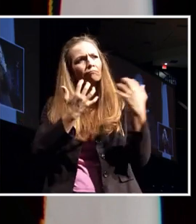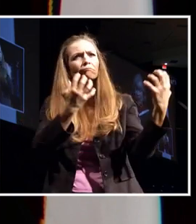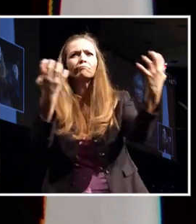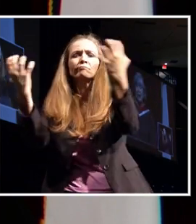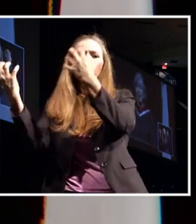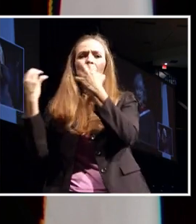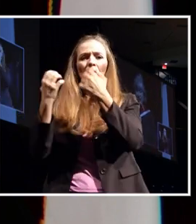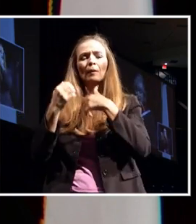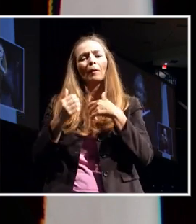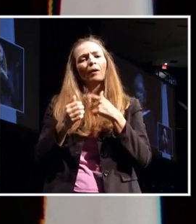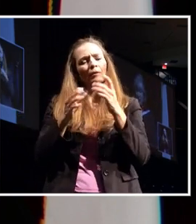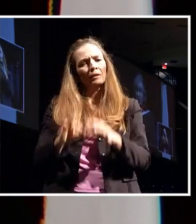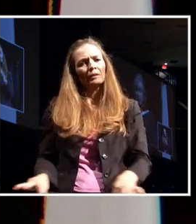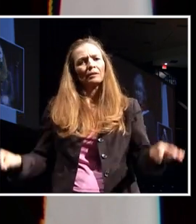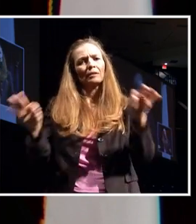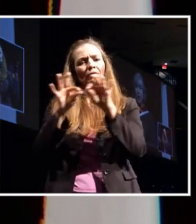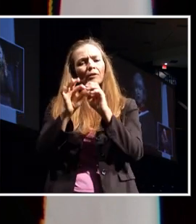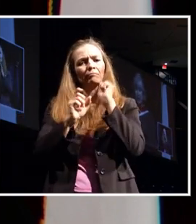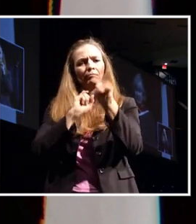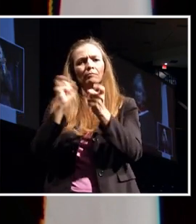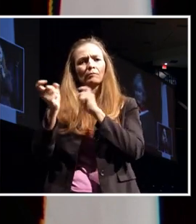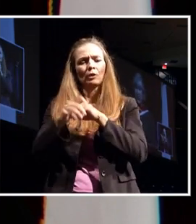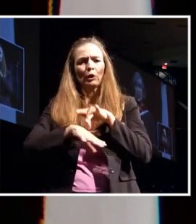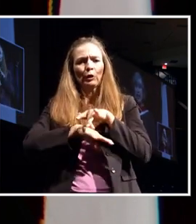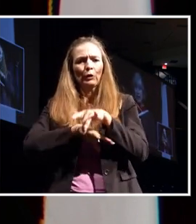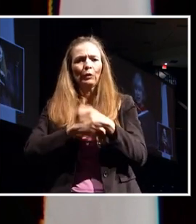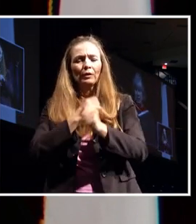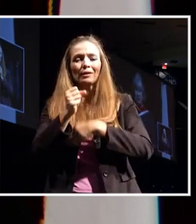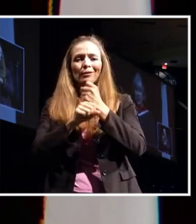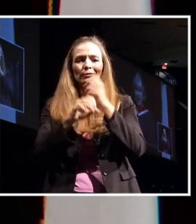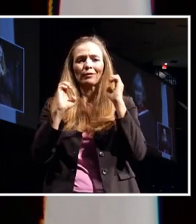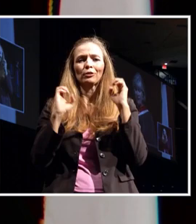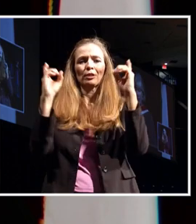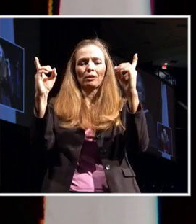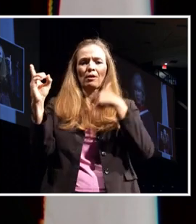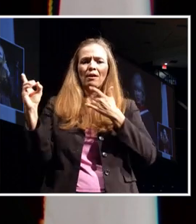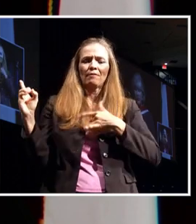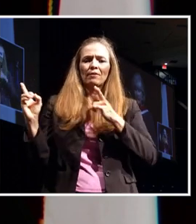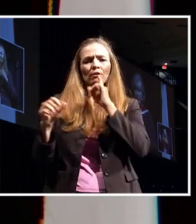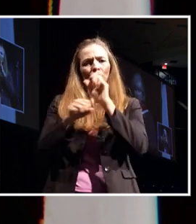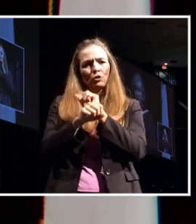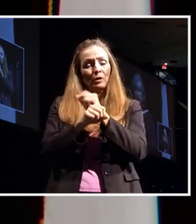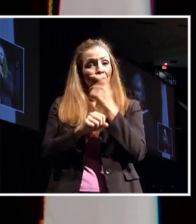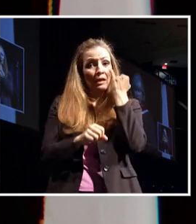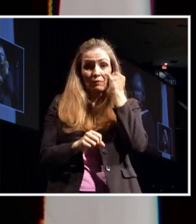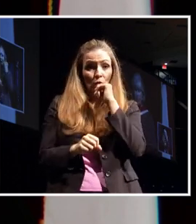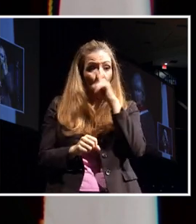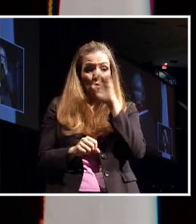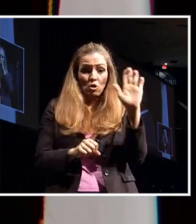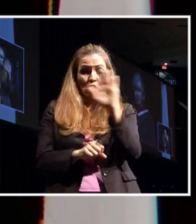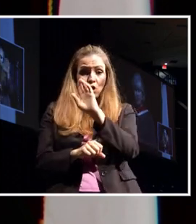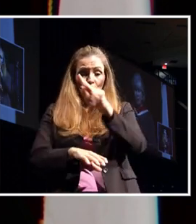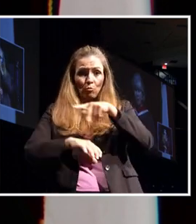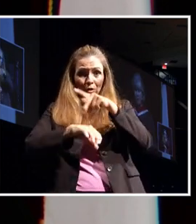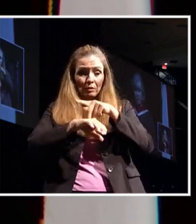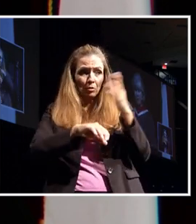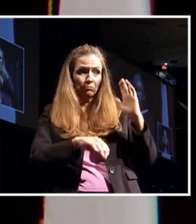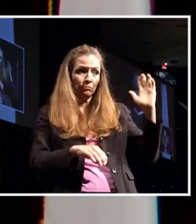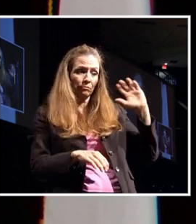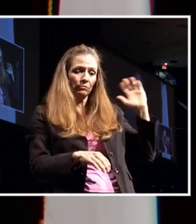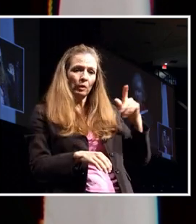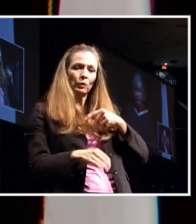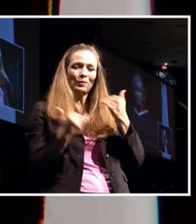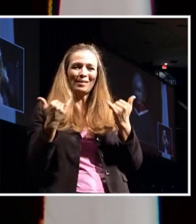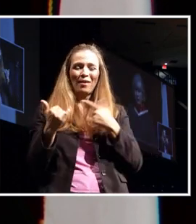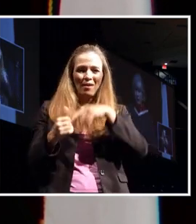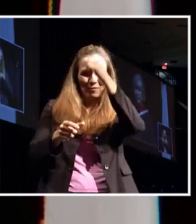you who have played a significant part in your early years of education. I feel certain that if you were not your principal, they were not your principal,